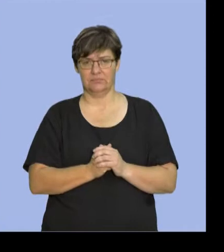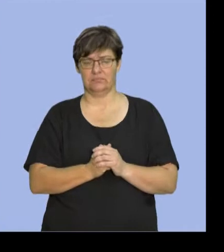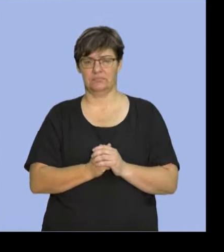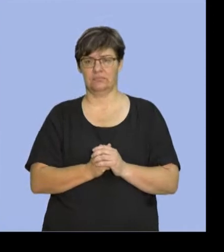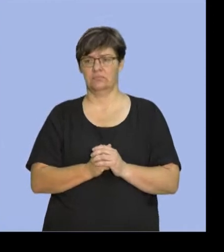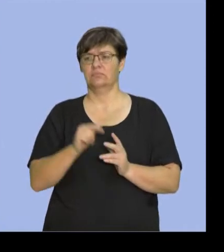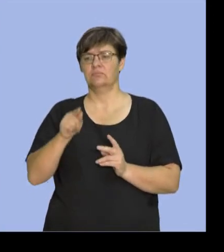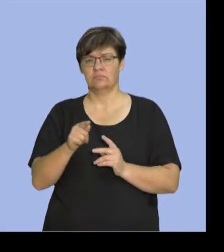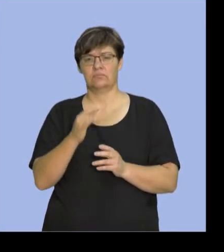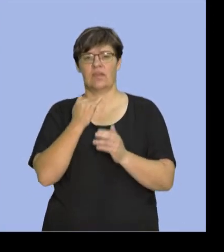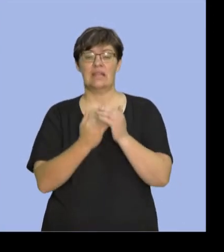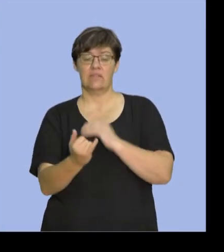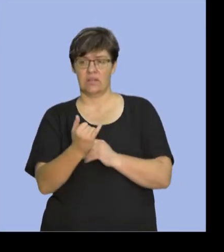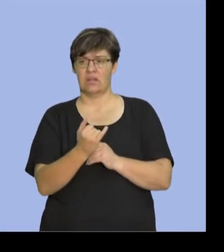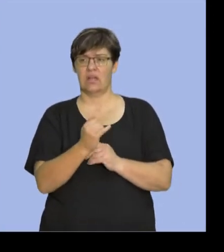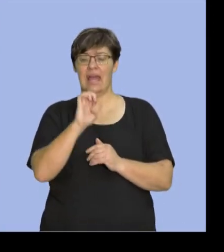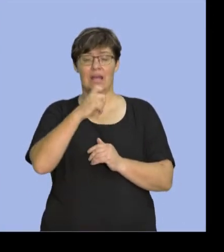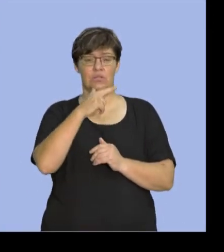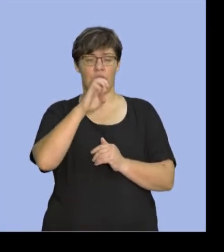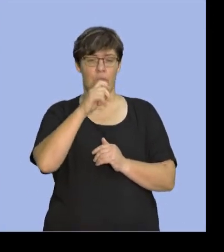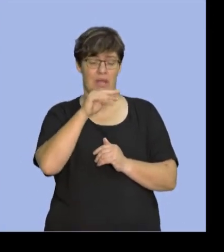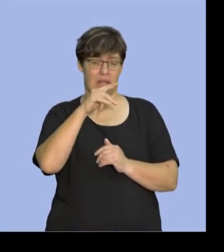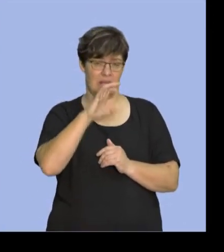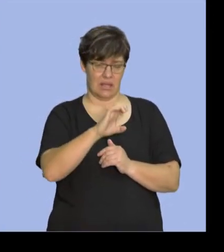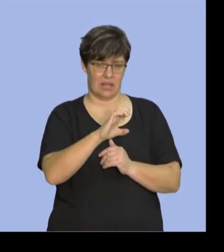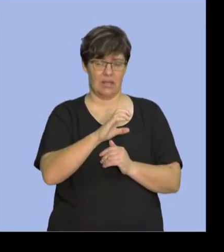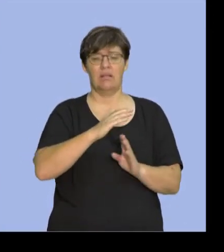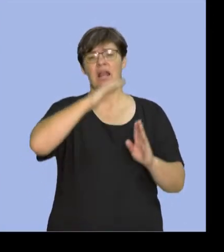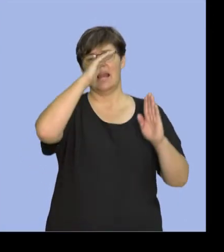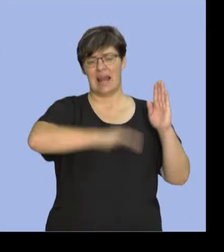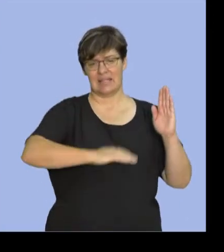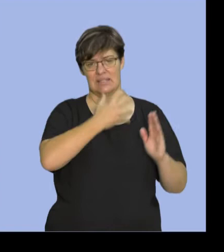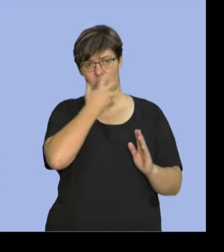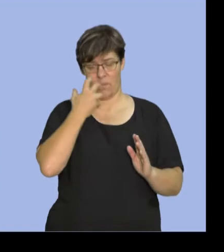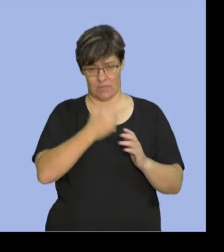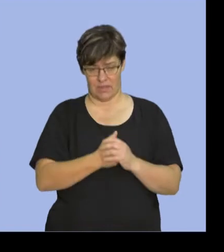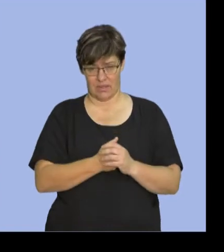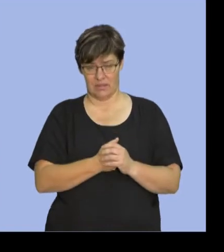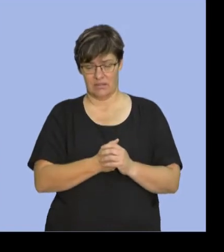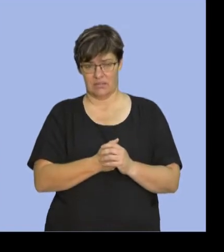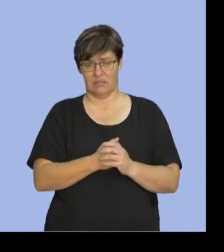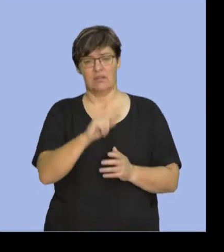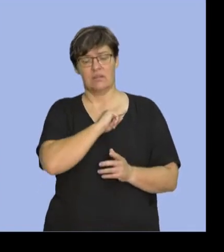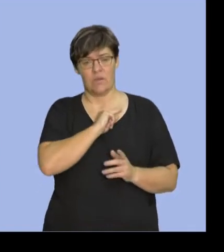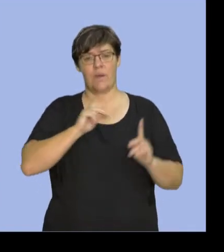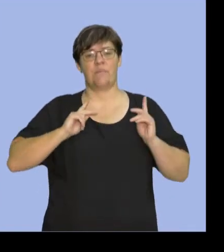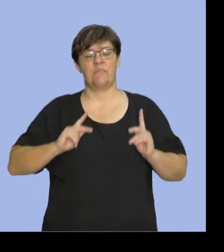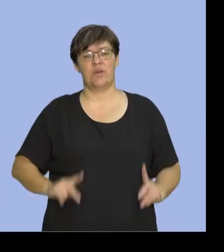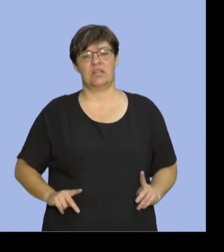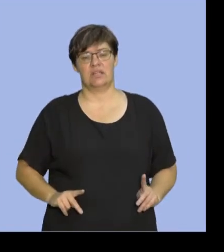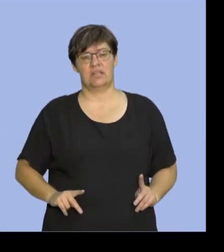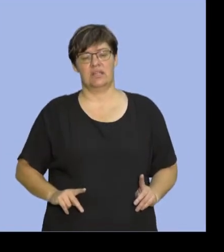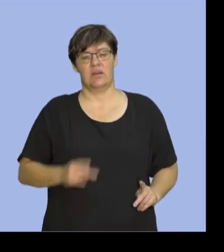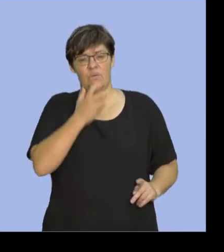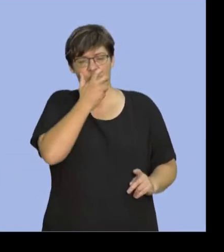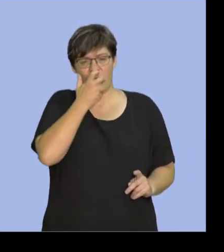these individuals that are ectothermic produce very less amount of heat, and hence they keep their bodies